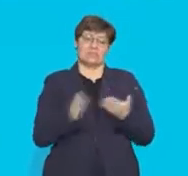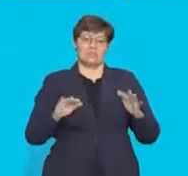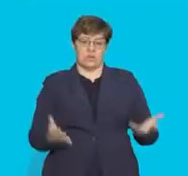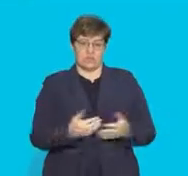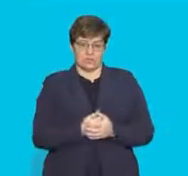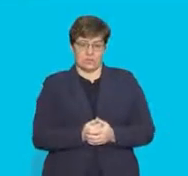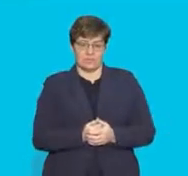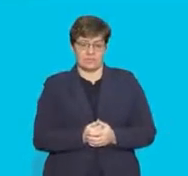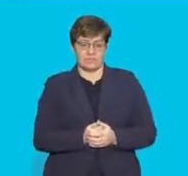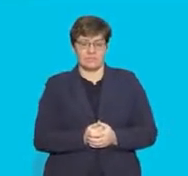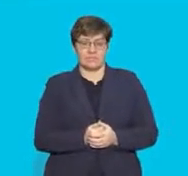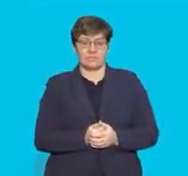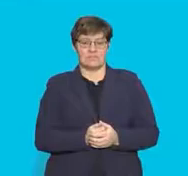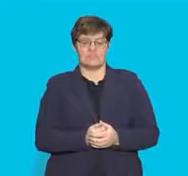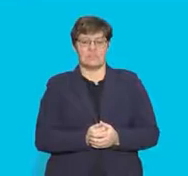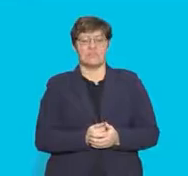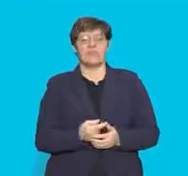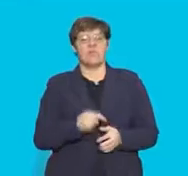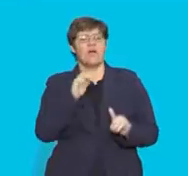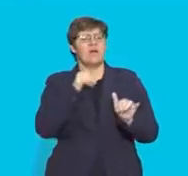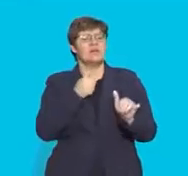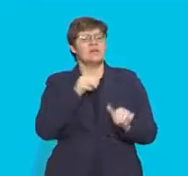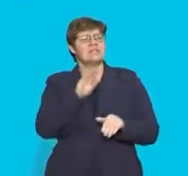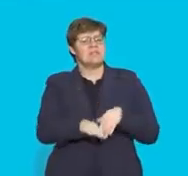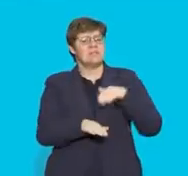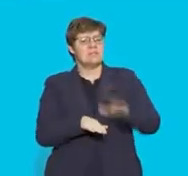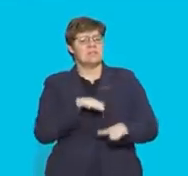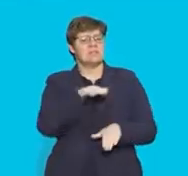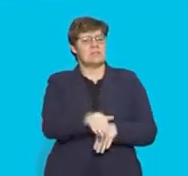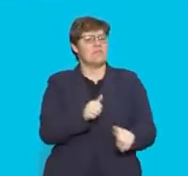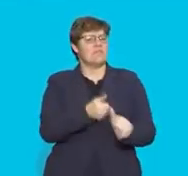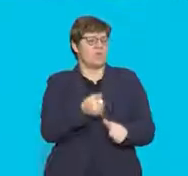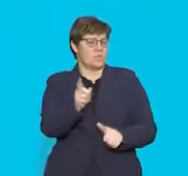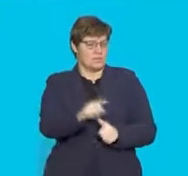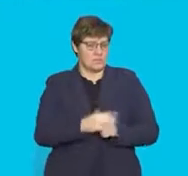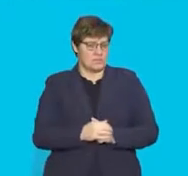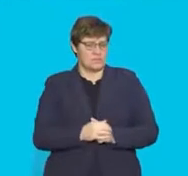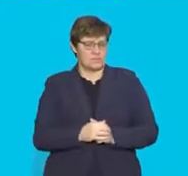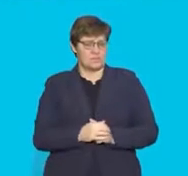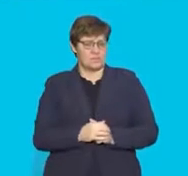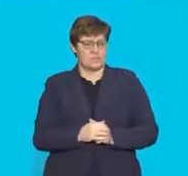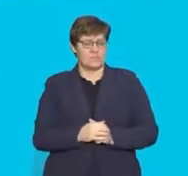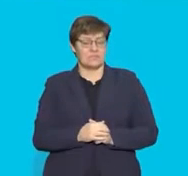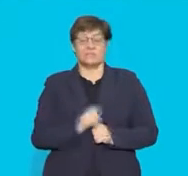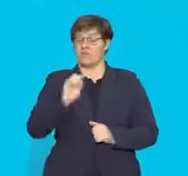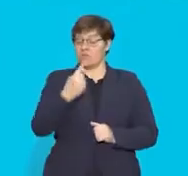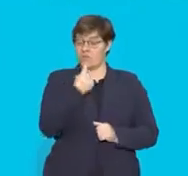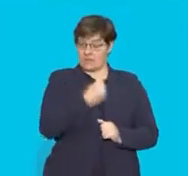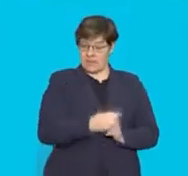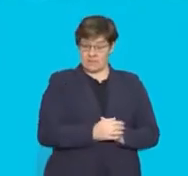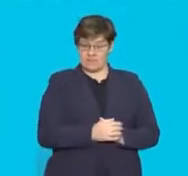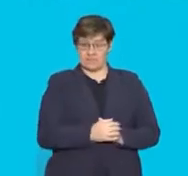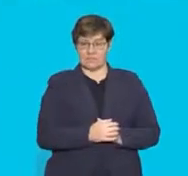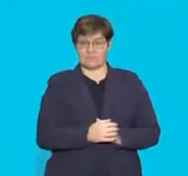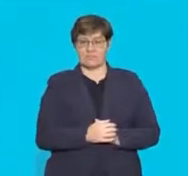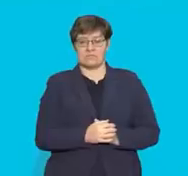asset. Okay, now what steps do we follow? Now this is important. We start off by saying, number one,